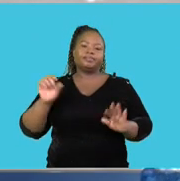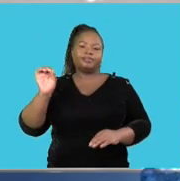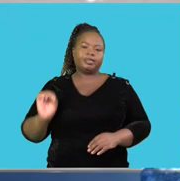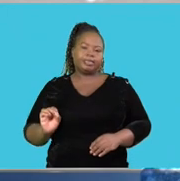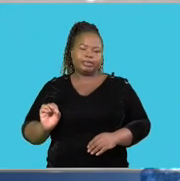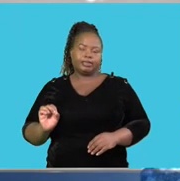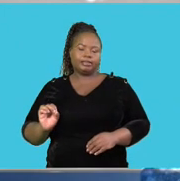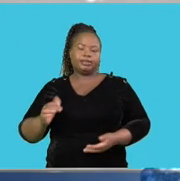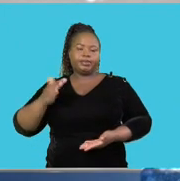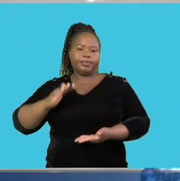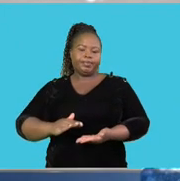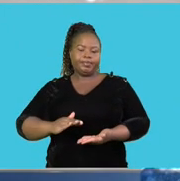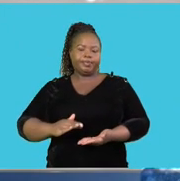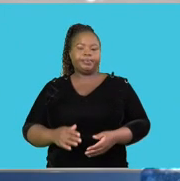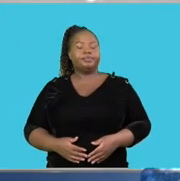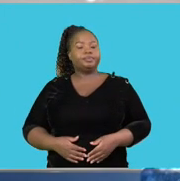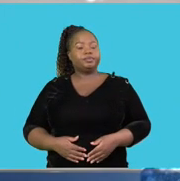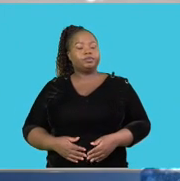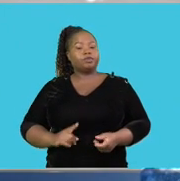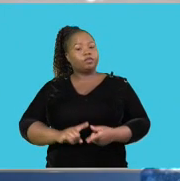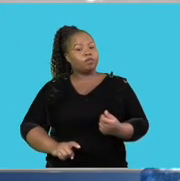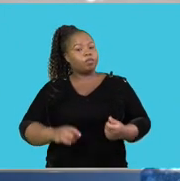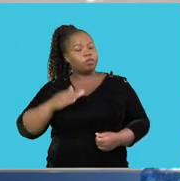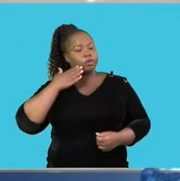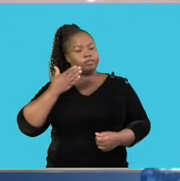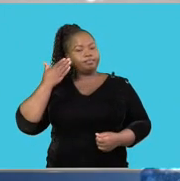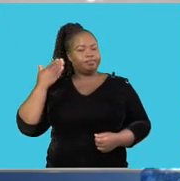1.7% reduction from